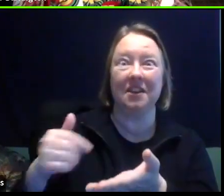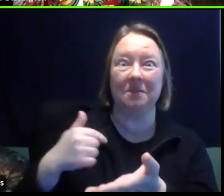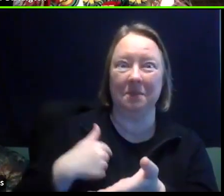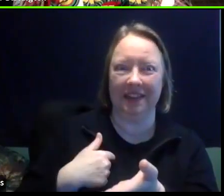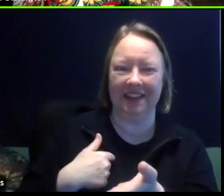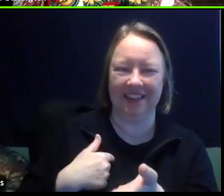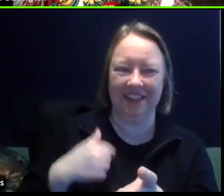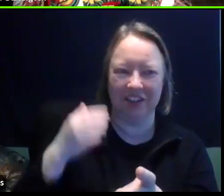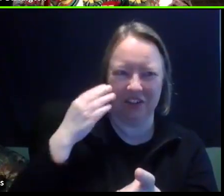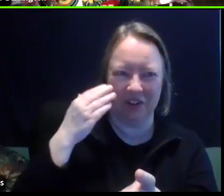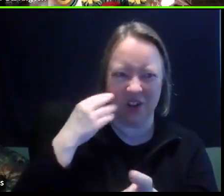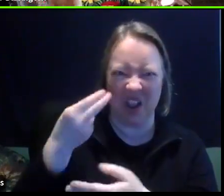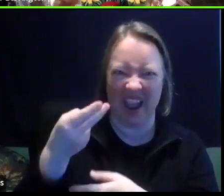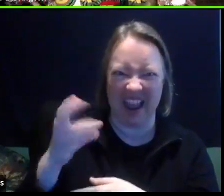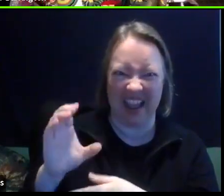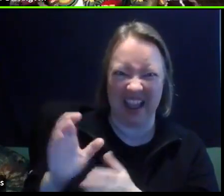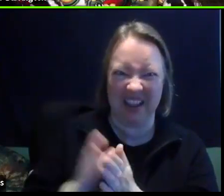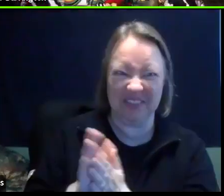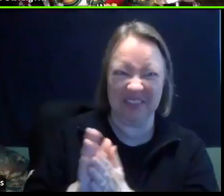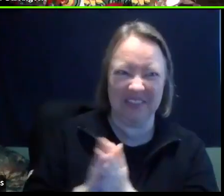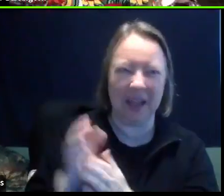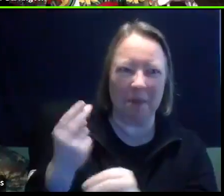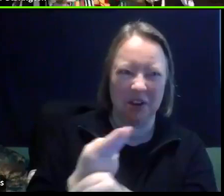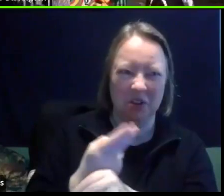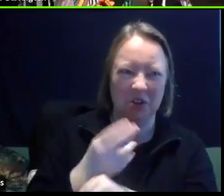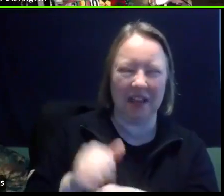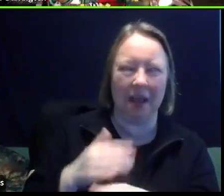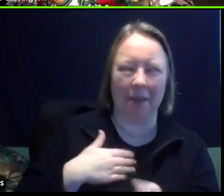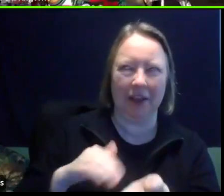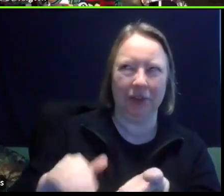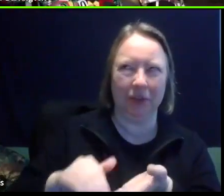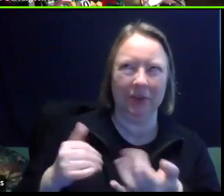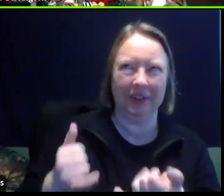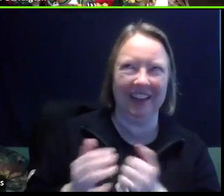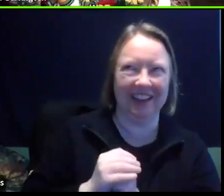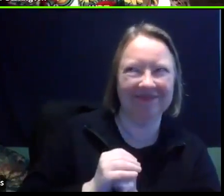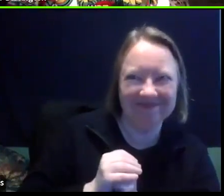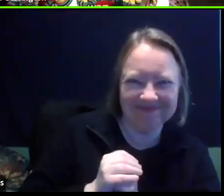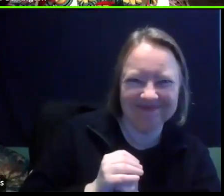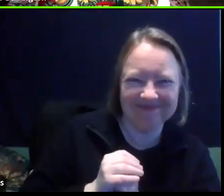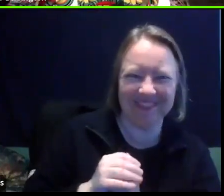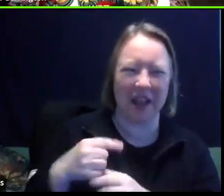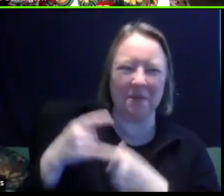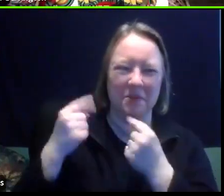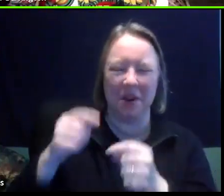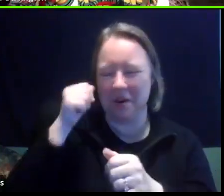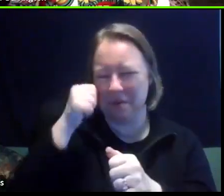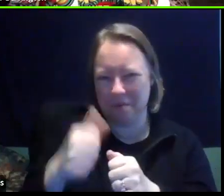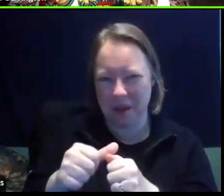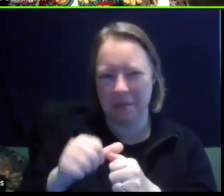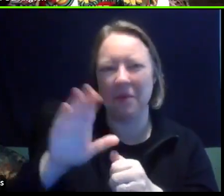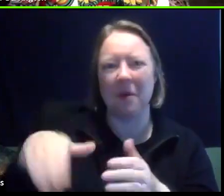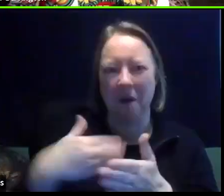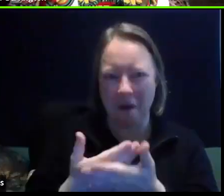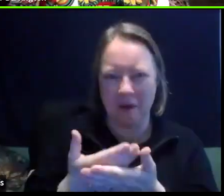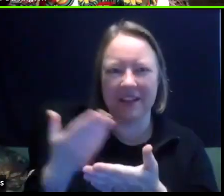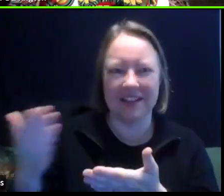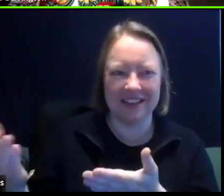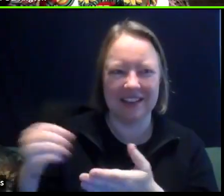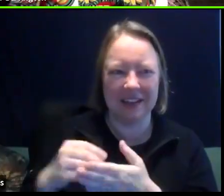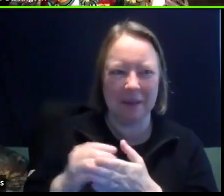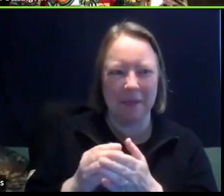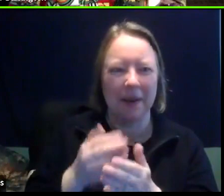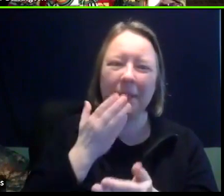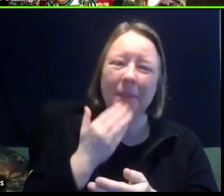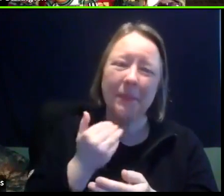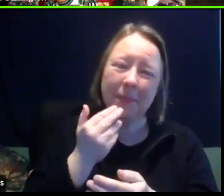Forgive me. You know I'm handicapped, so I'm going to use that as an excuse today. Yes. I'm trying to remember all of these things in my little pretty